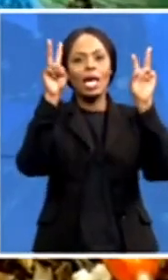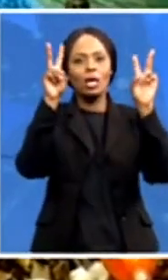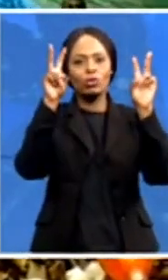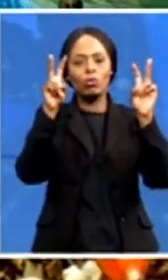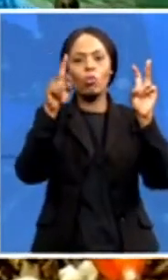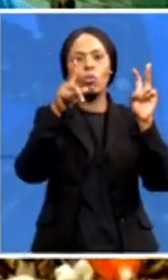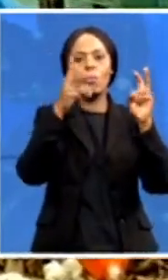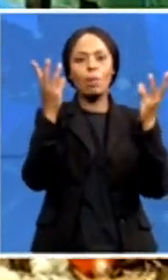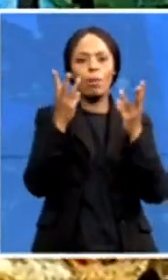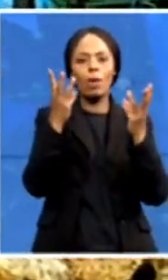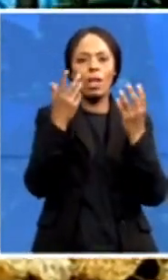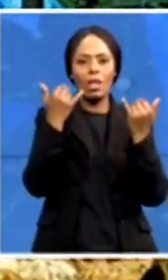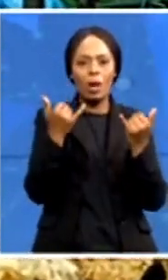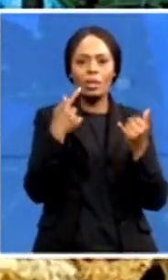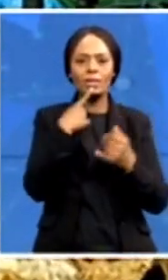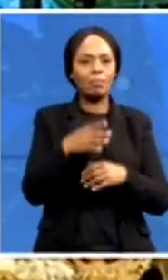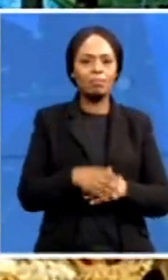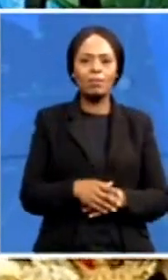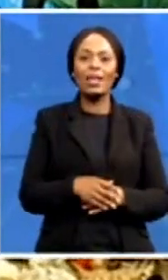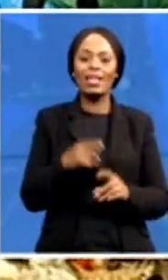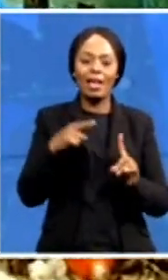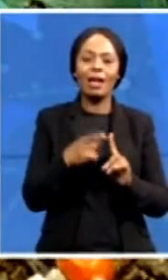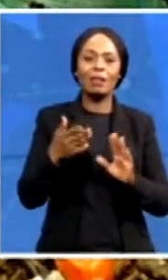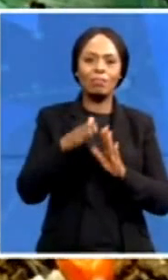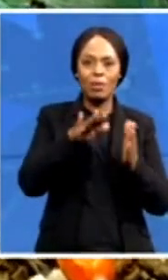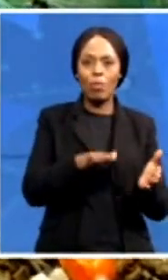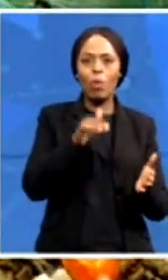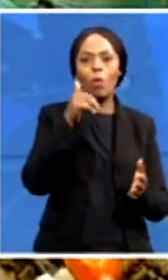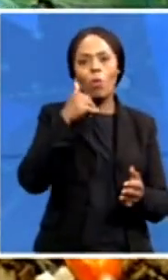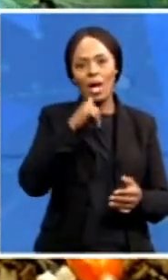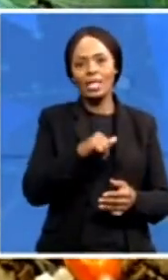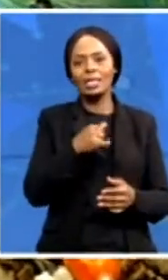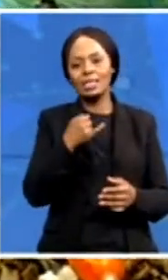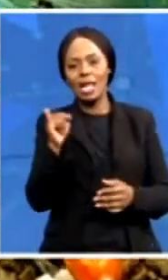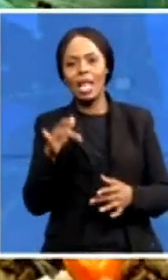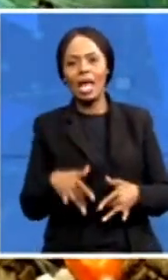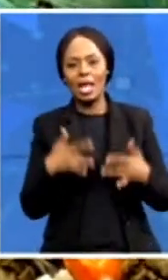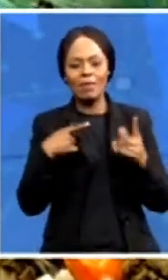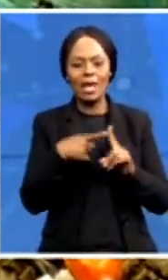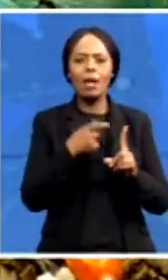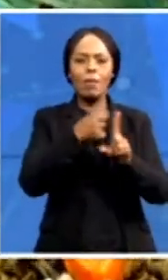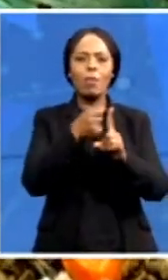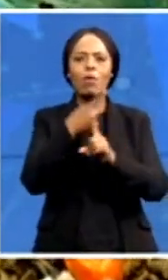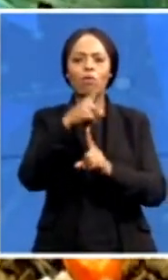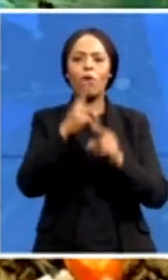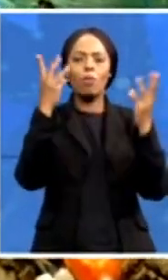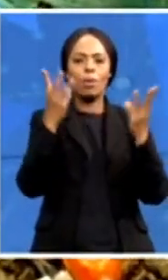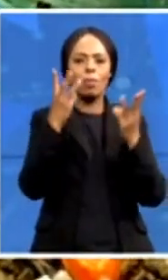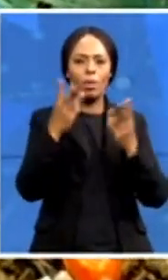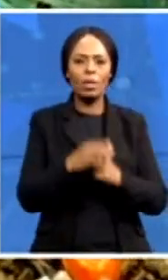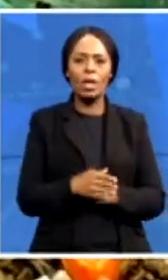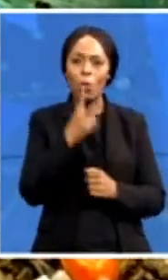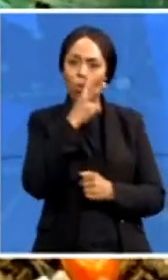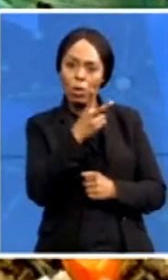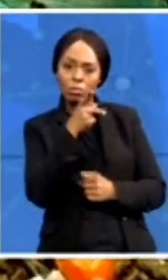whereas he was still alive. So he was fighting for that, and eventually, Blaine, he managed to fix that. As we can see, the billboards have his pictures, Blaine.